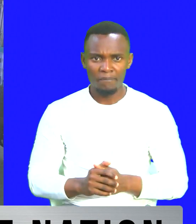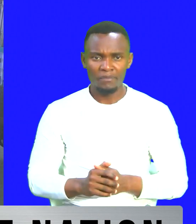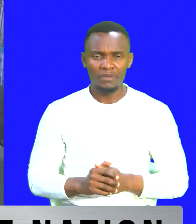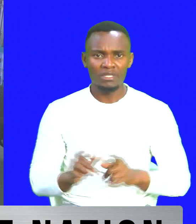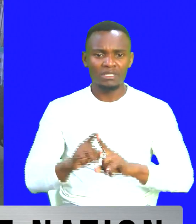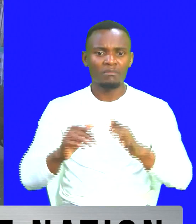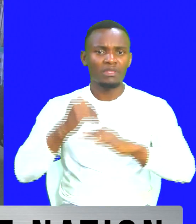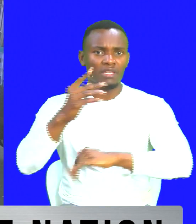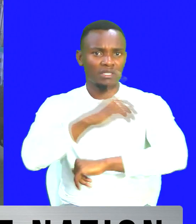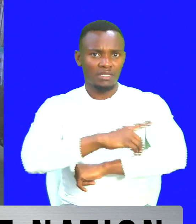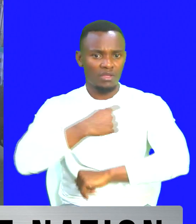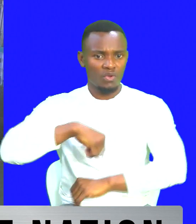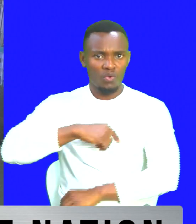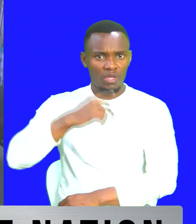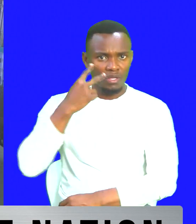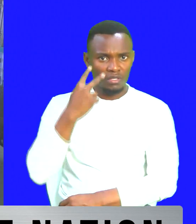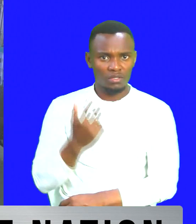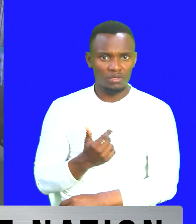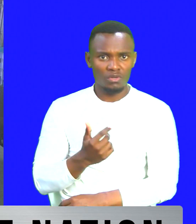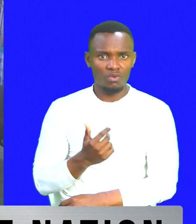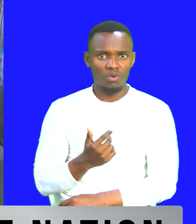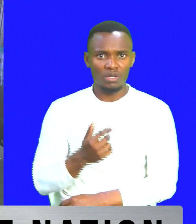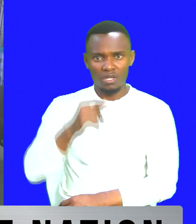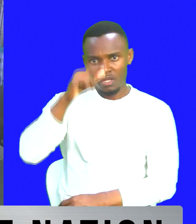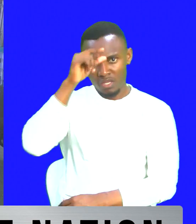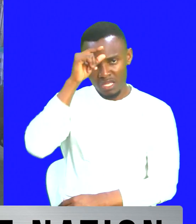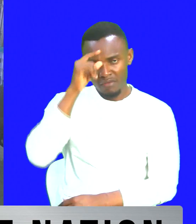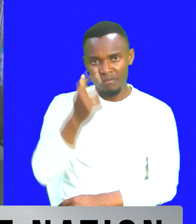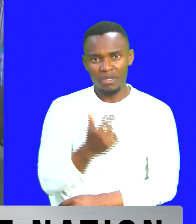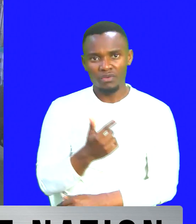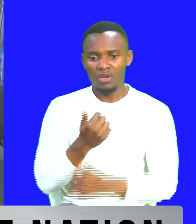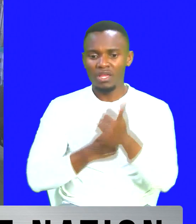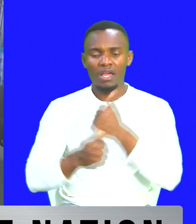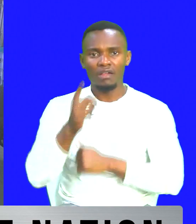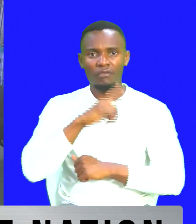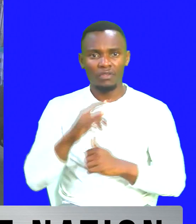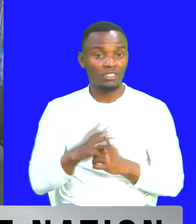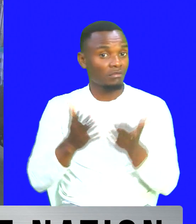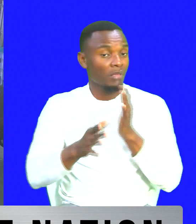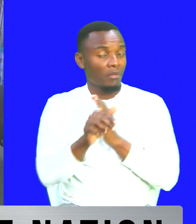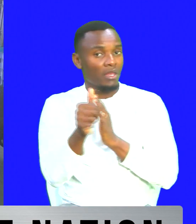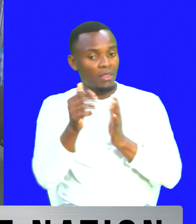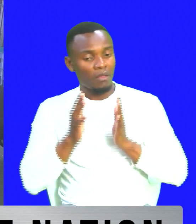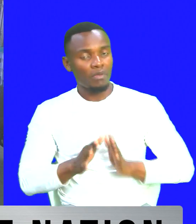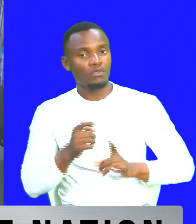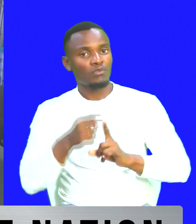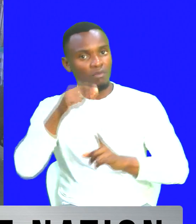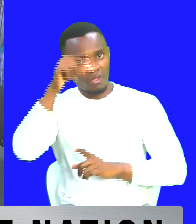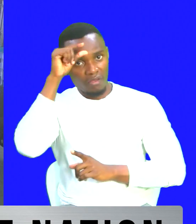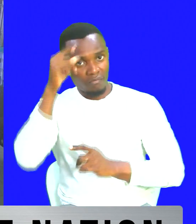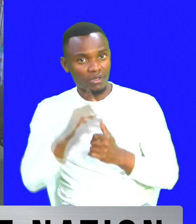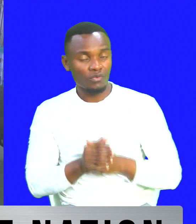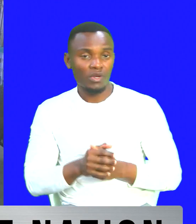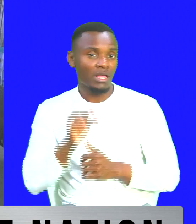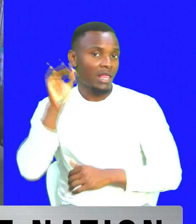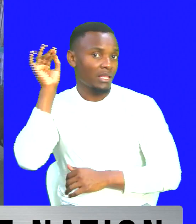had acted on it, and we were very grateful. Probably somebody listened to us and tamed down